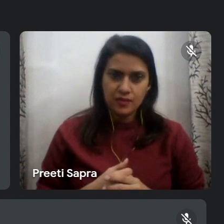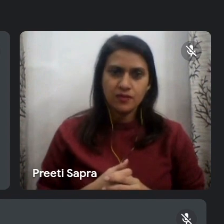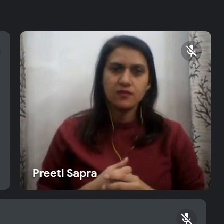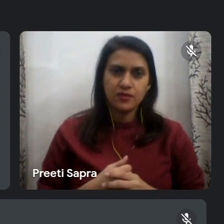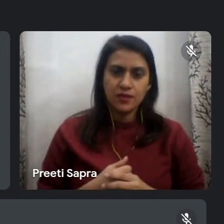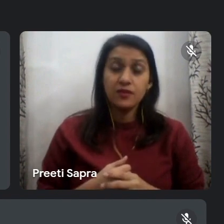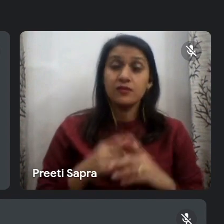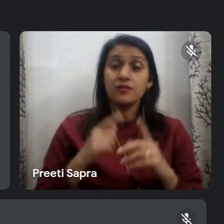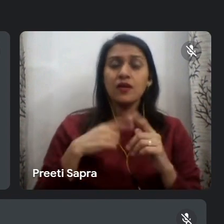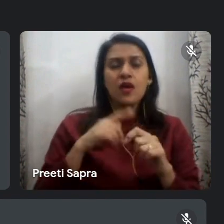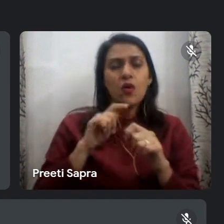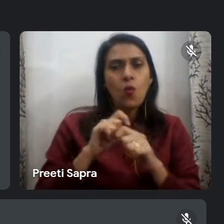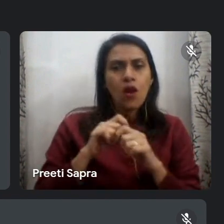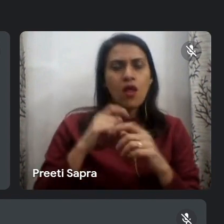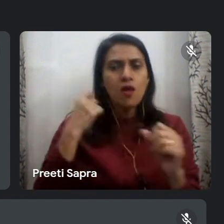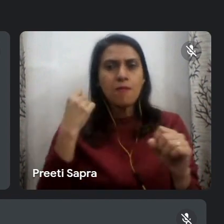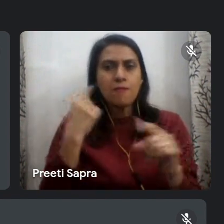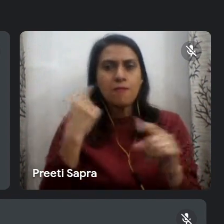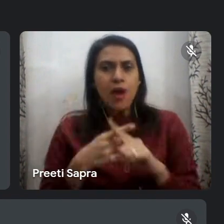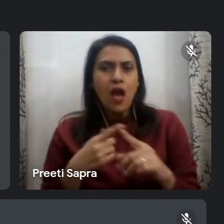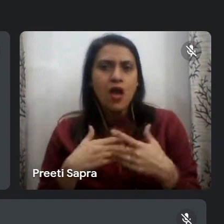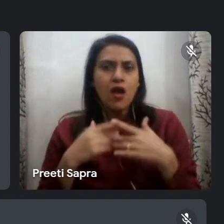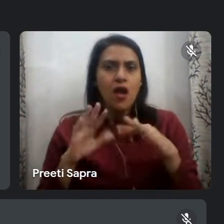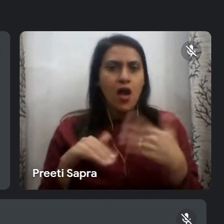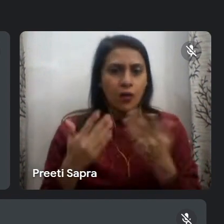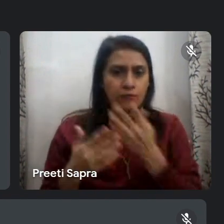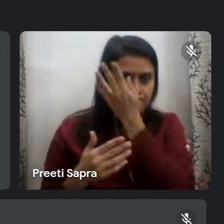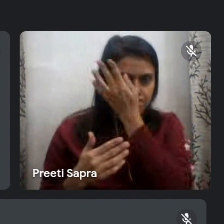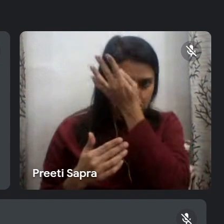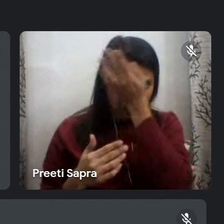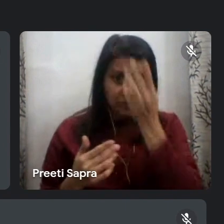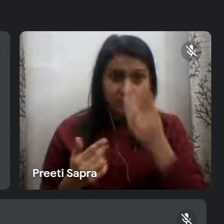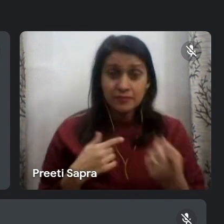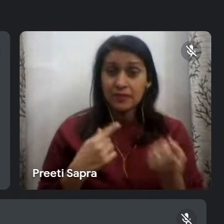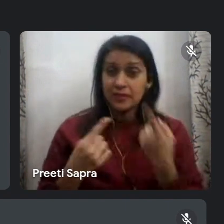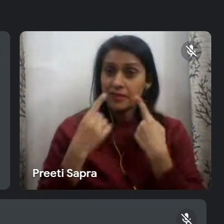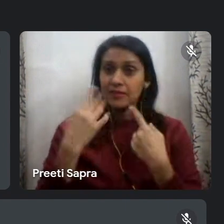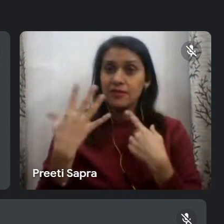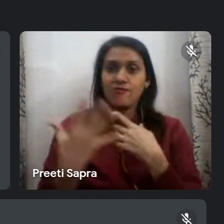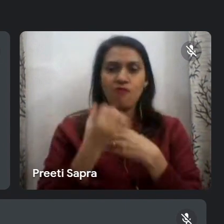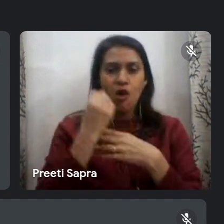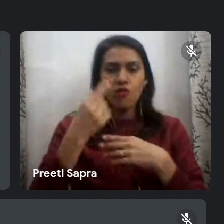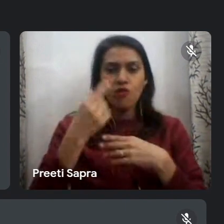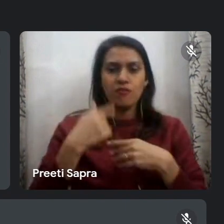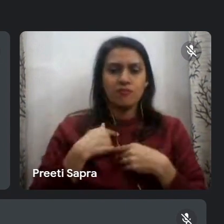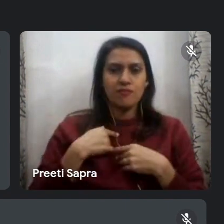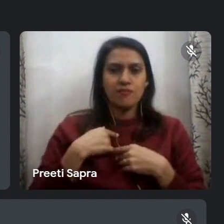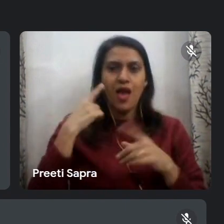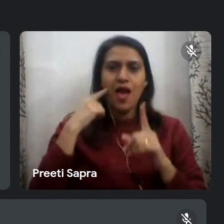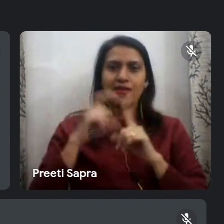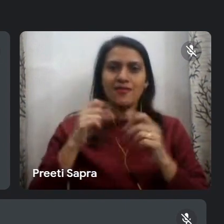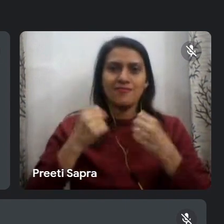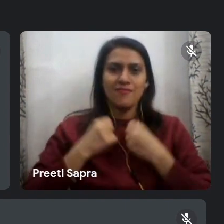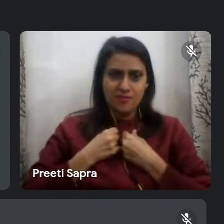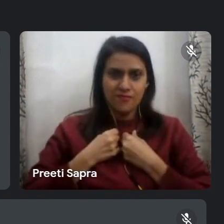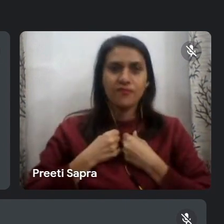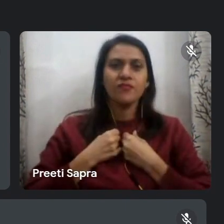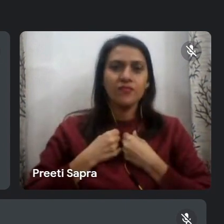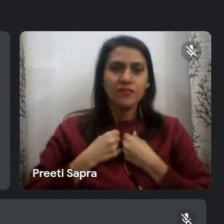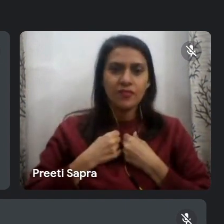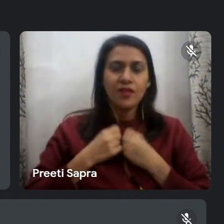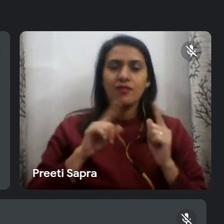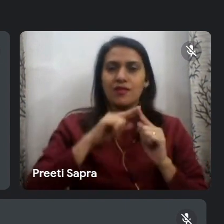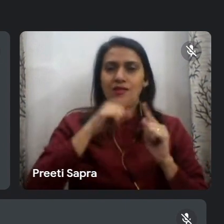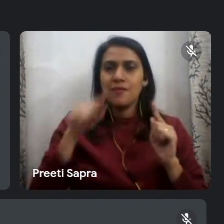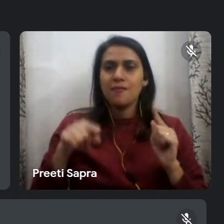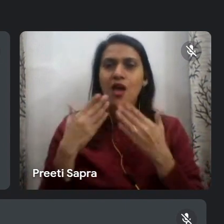for me in terms of how I was diagnosed, how I was a different kid, and a little bit around my education and